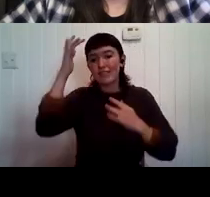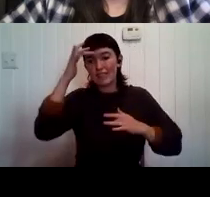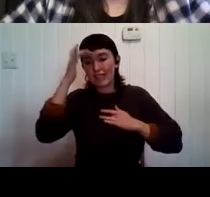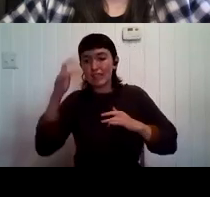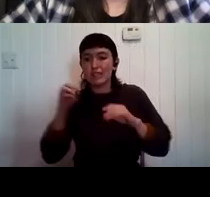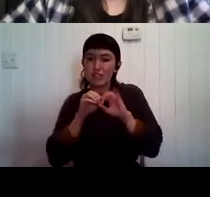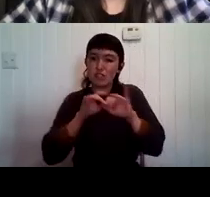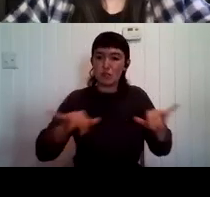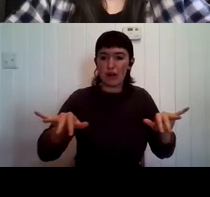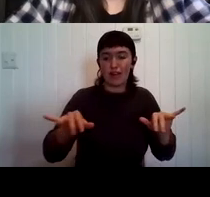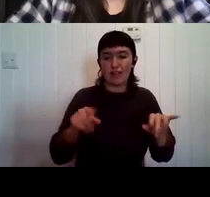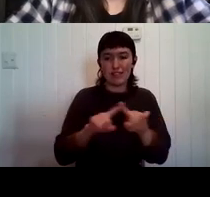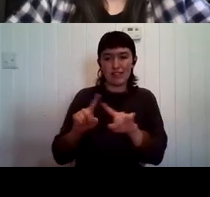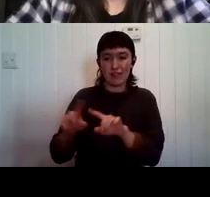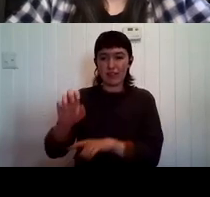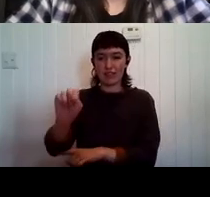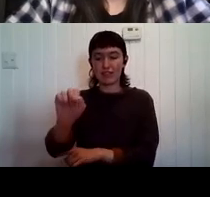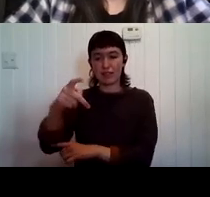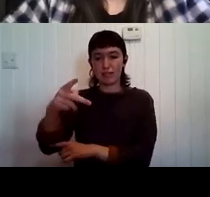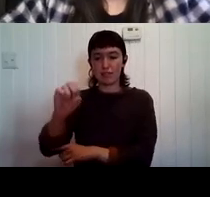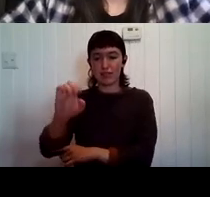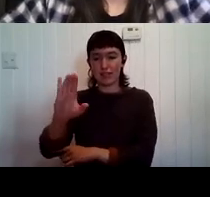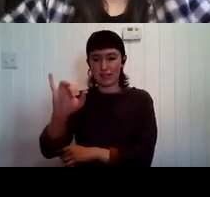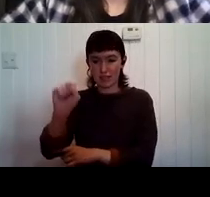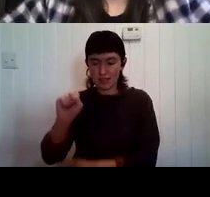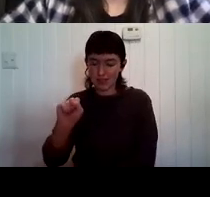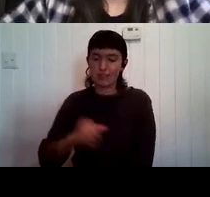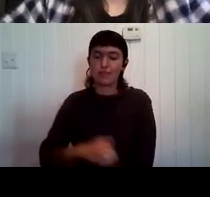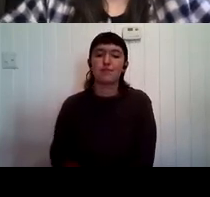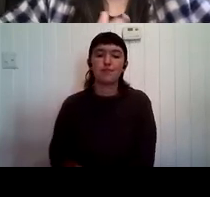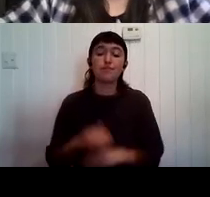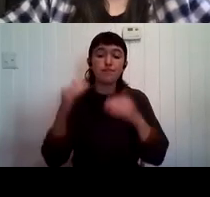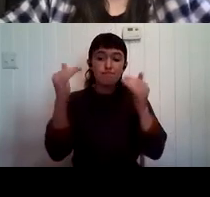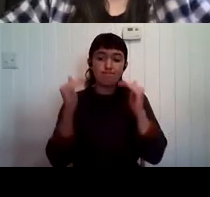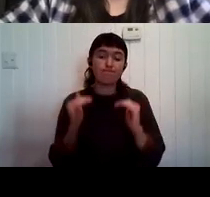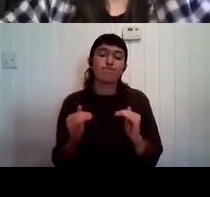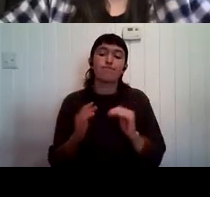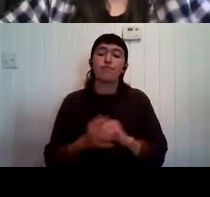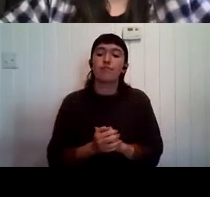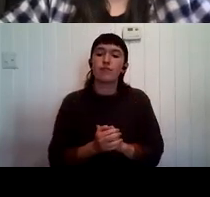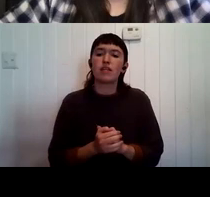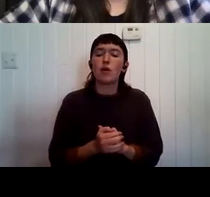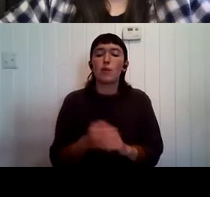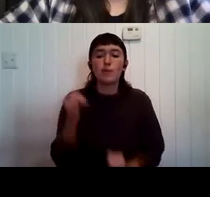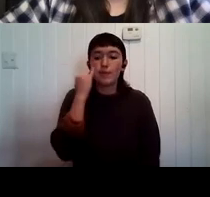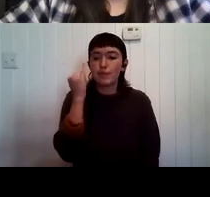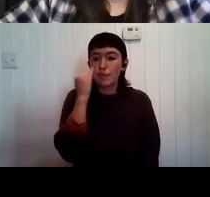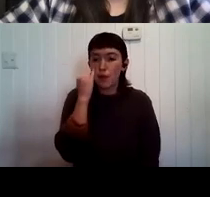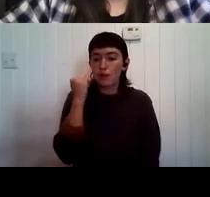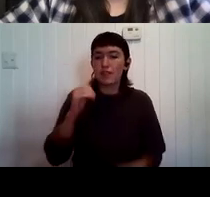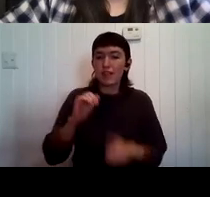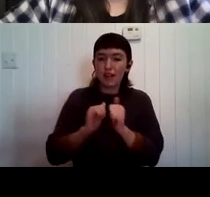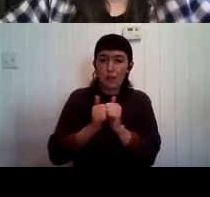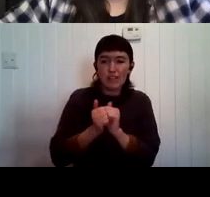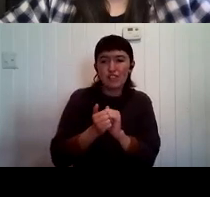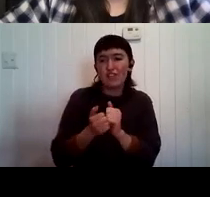further with this One Health example. Now let's say the competition has gotten so big that